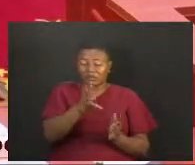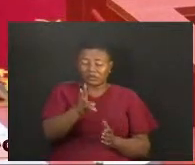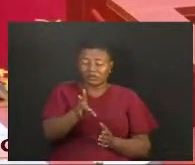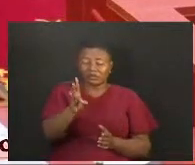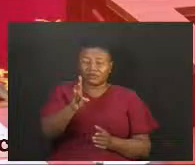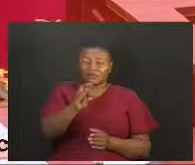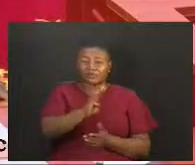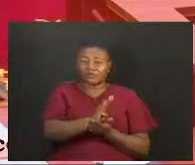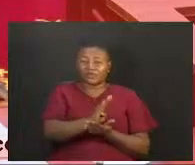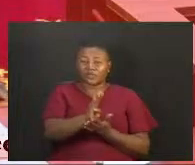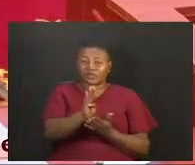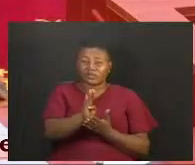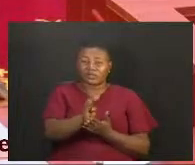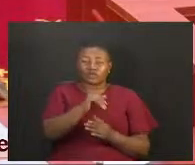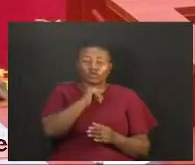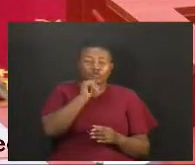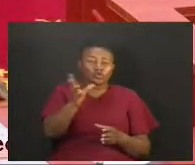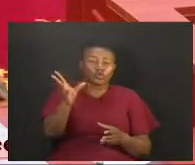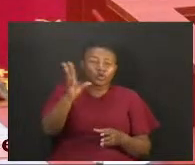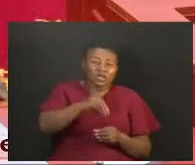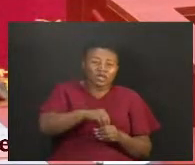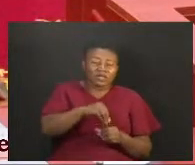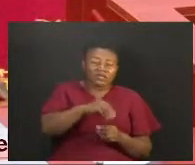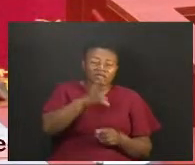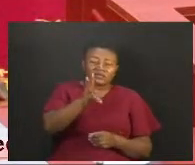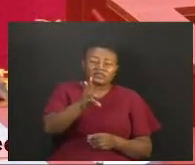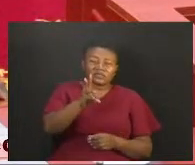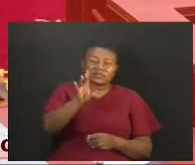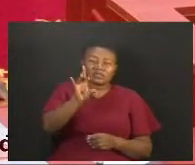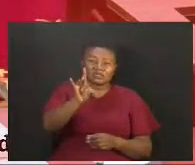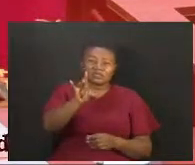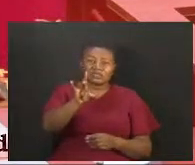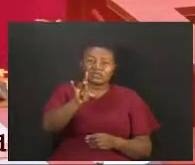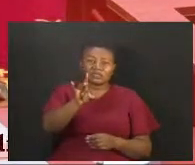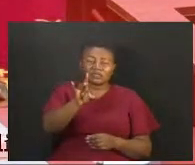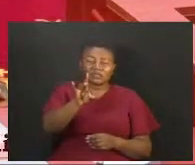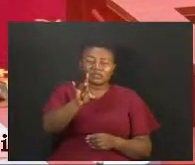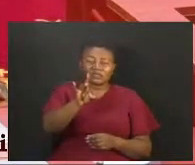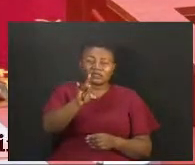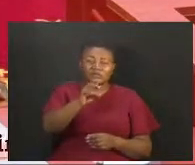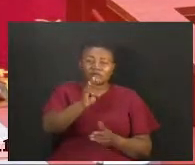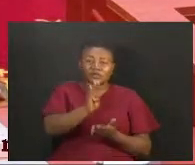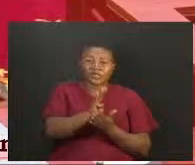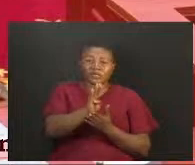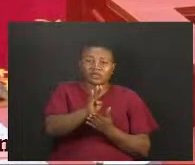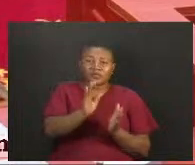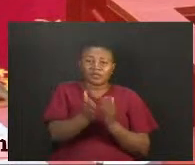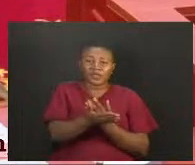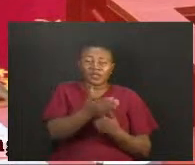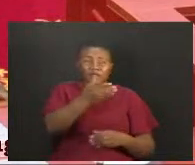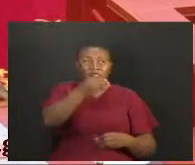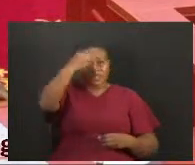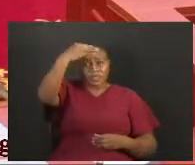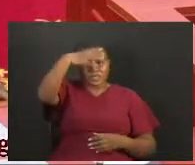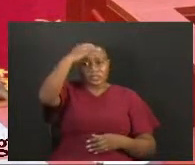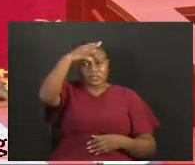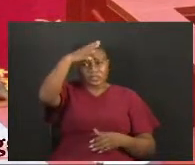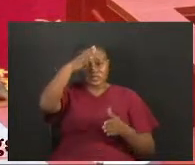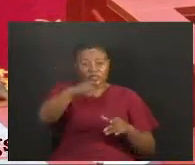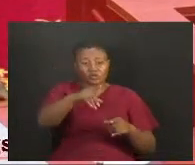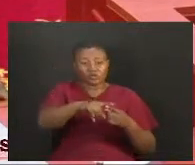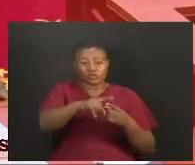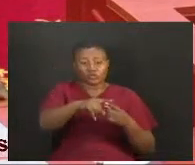excludes 68 billion Ghana cedis owned by Electricity Company of Ghana to contractors. Mr. Speaker,